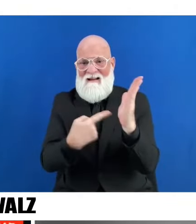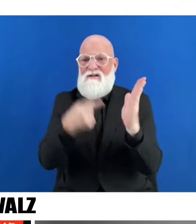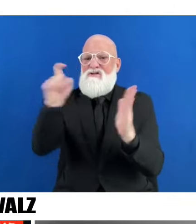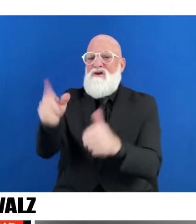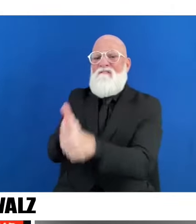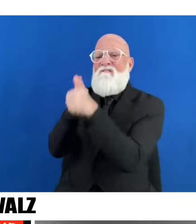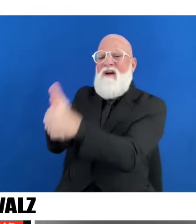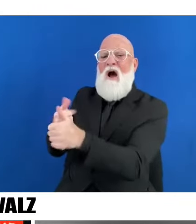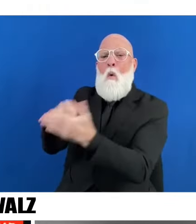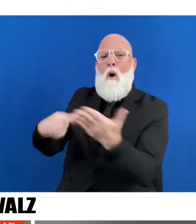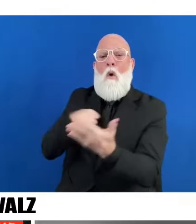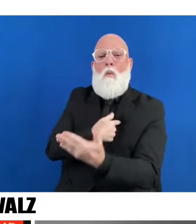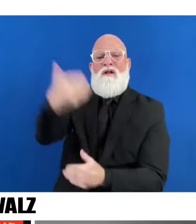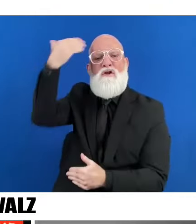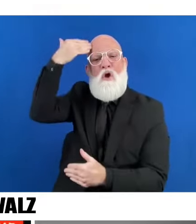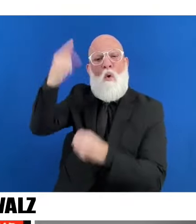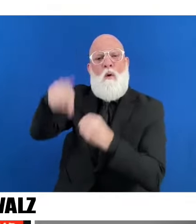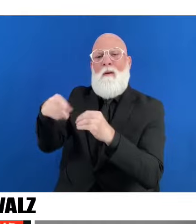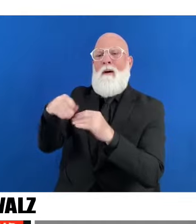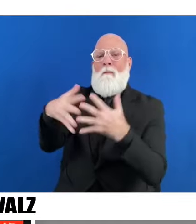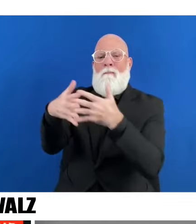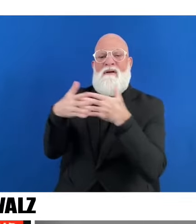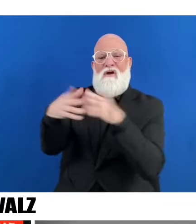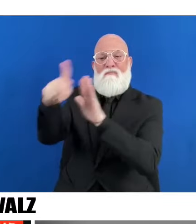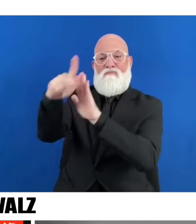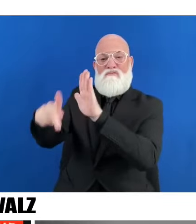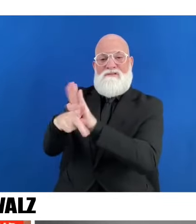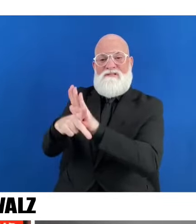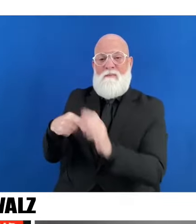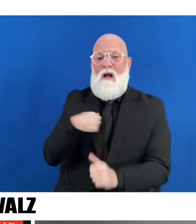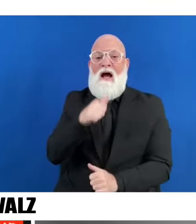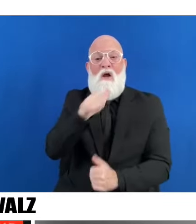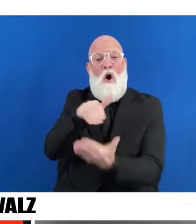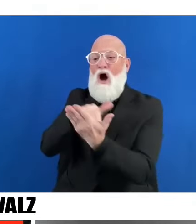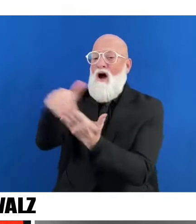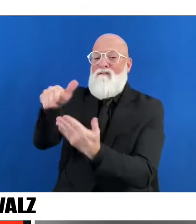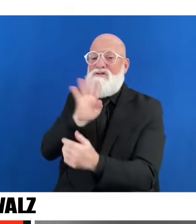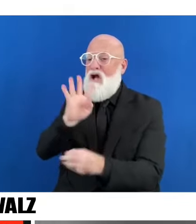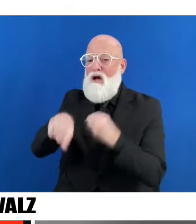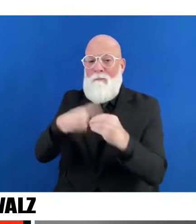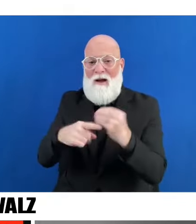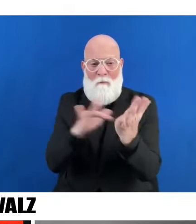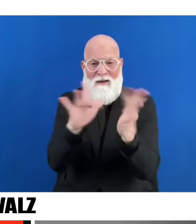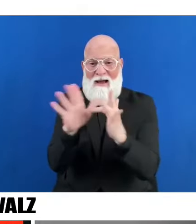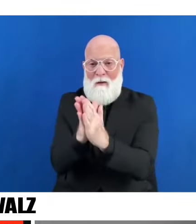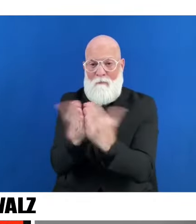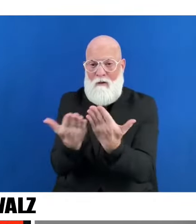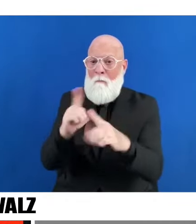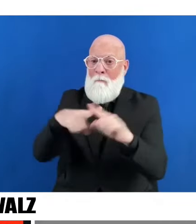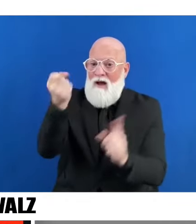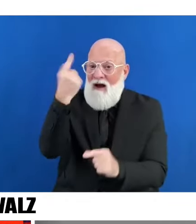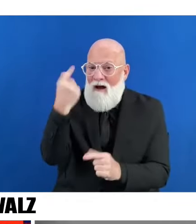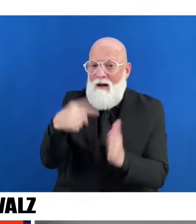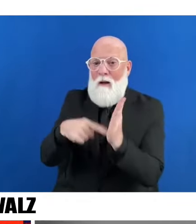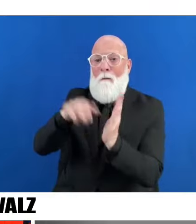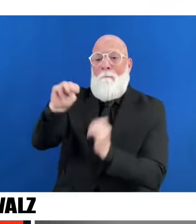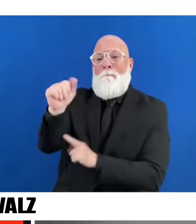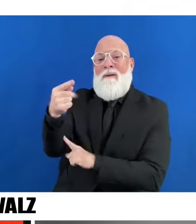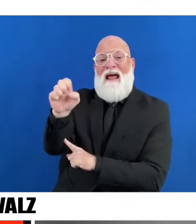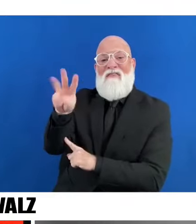talk about my faith a lot, but Matthew 25:40 talks about, to the least amongst us you do unto me. I think that's true of